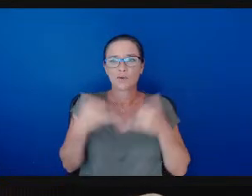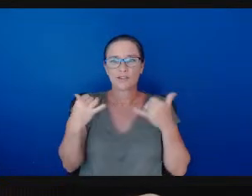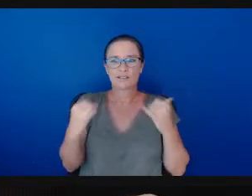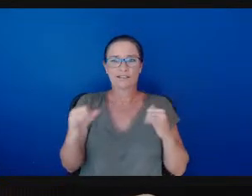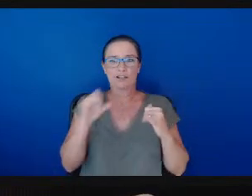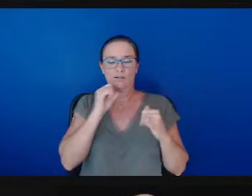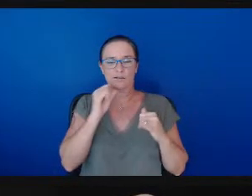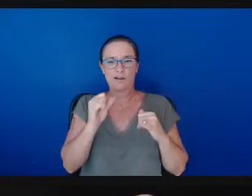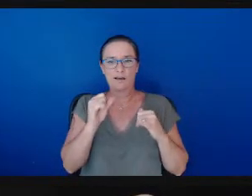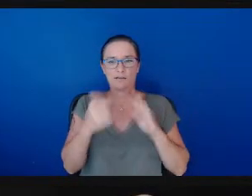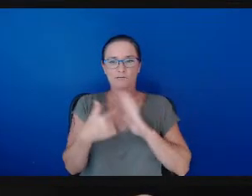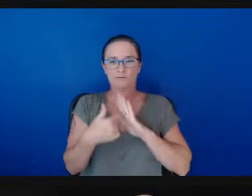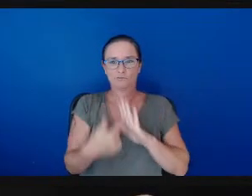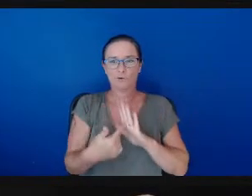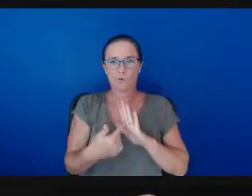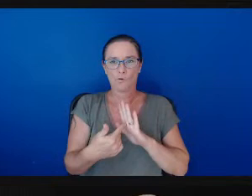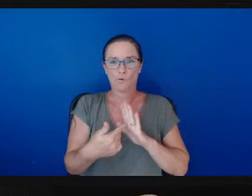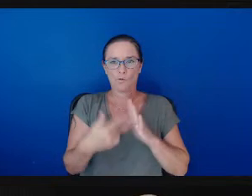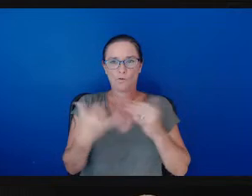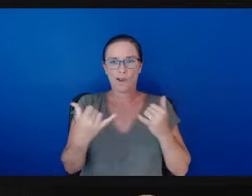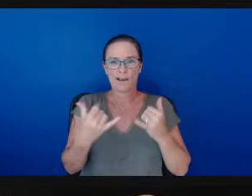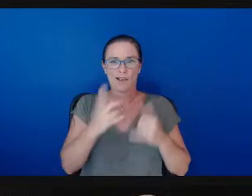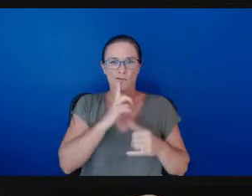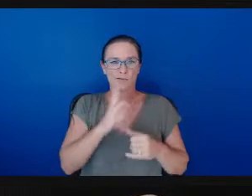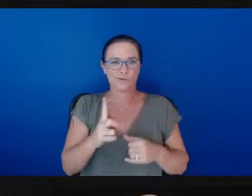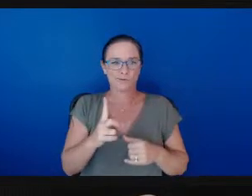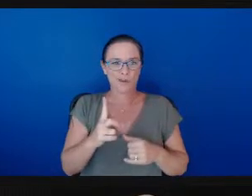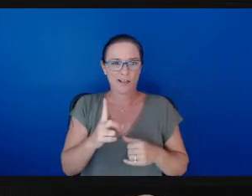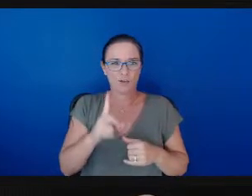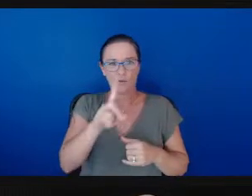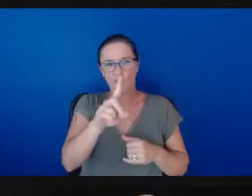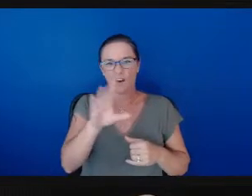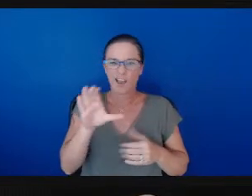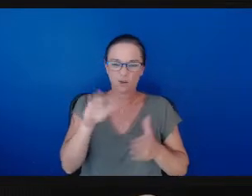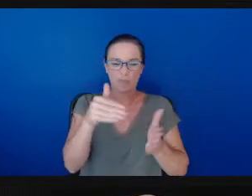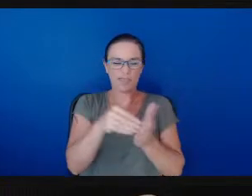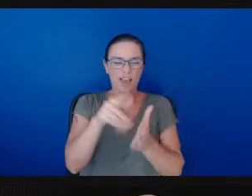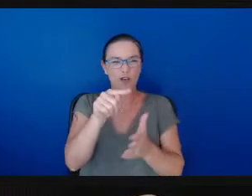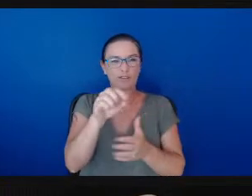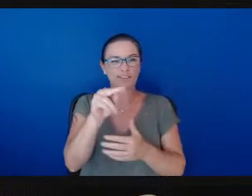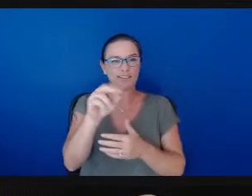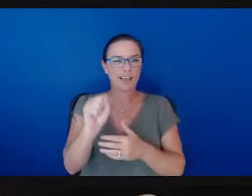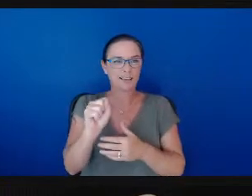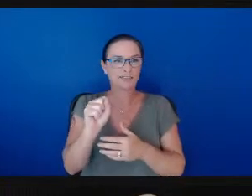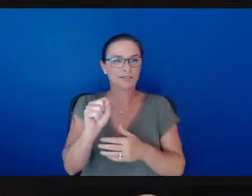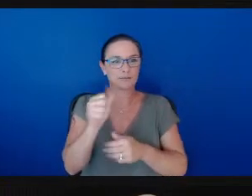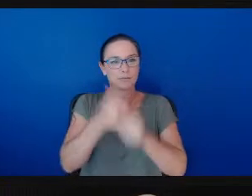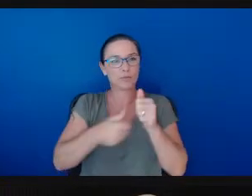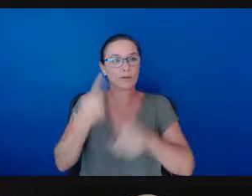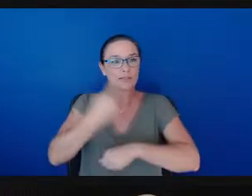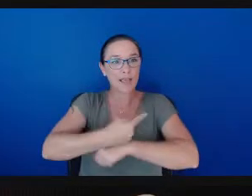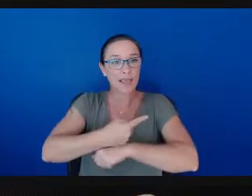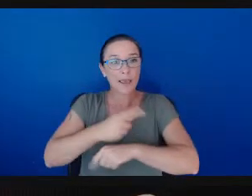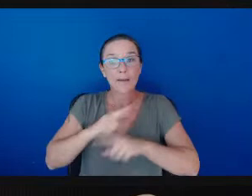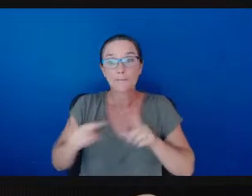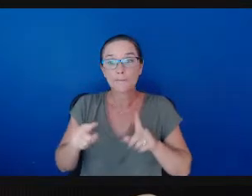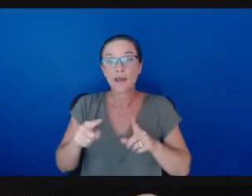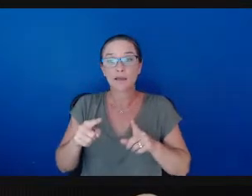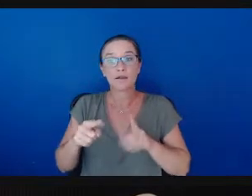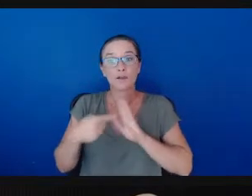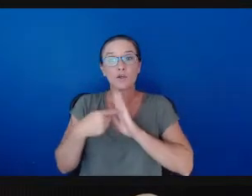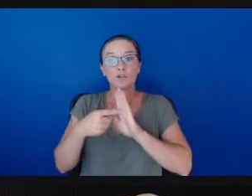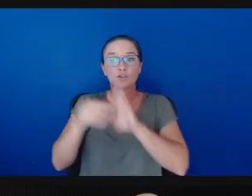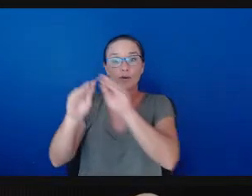out the true 100,000 tons-ish per day, but it is telling us the direction that the fog